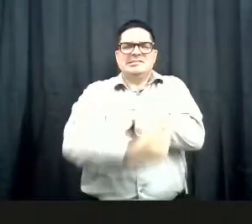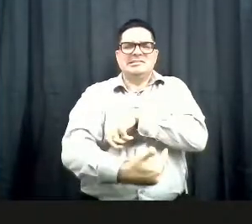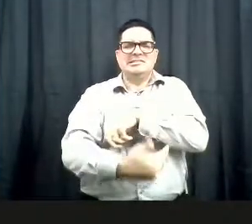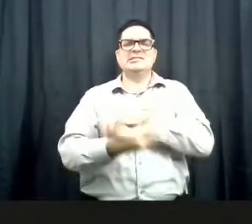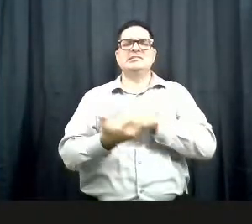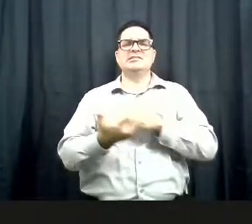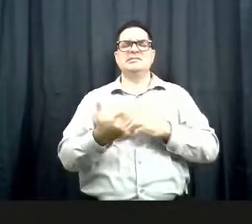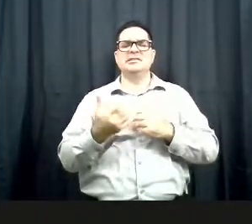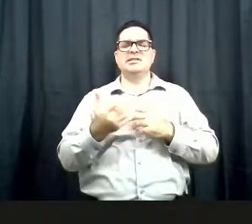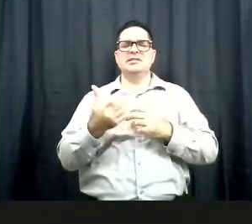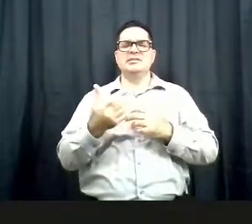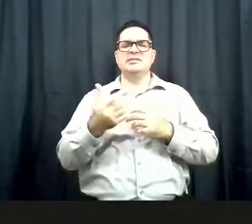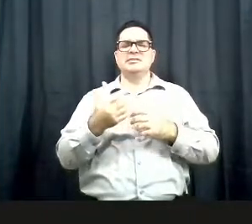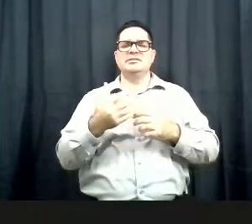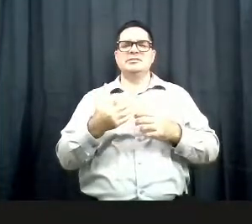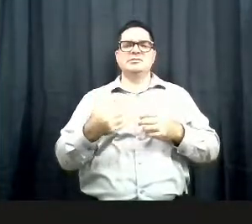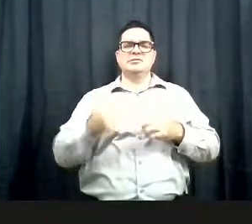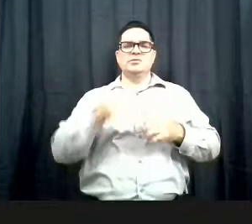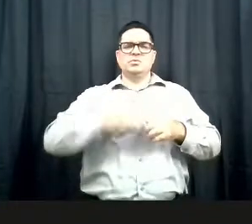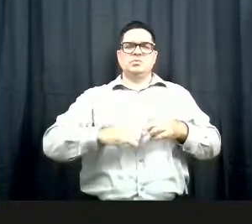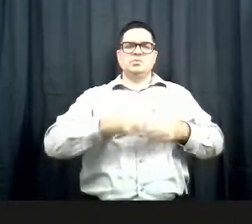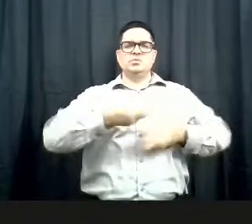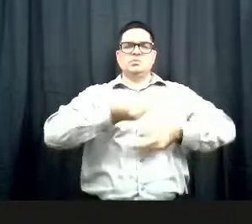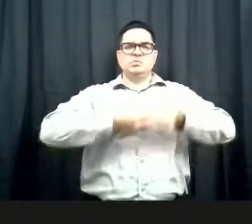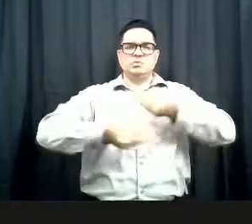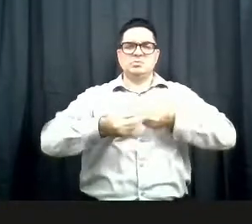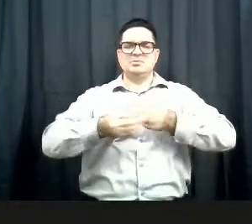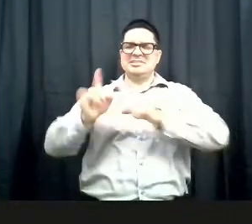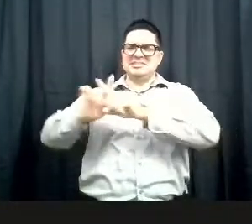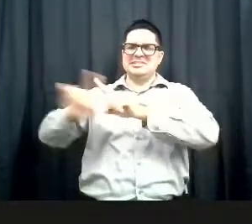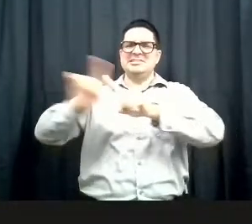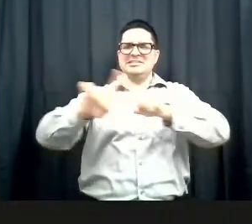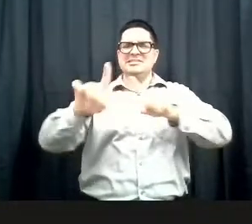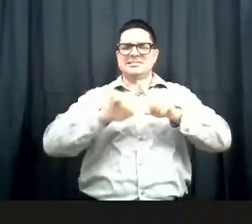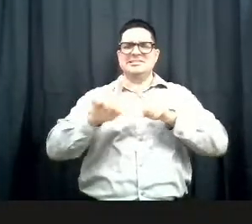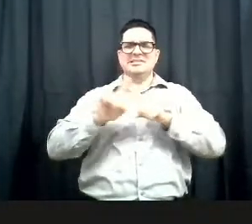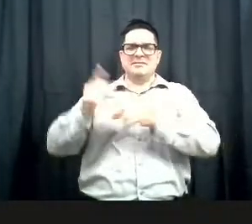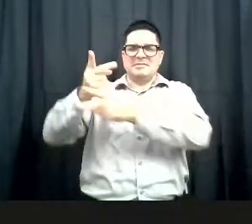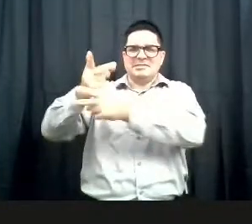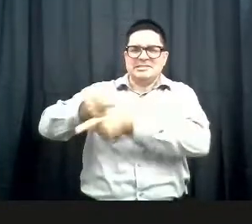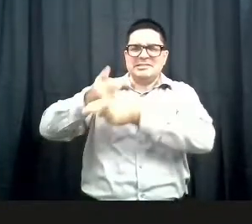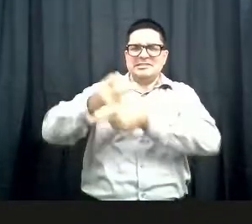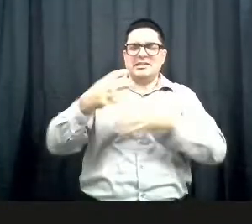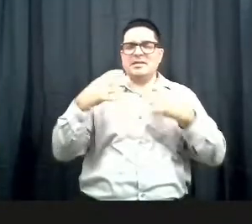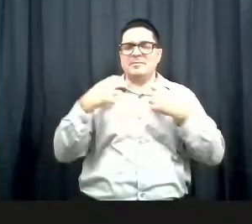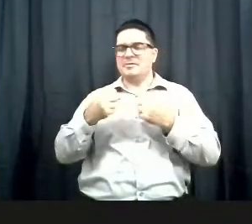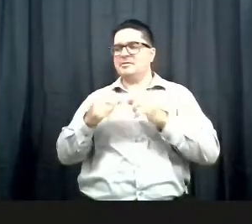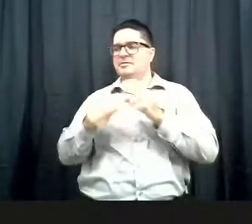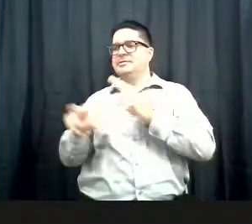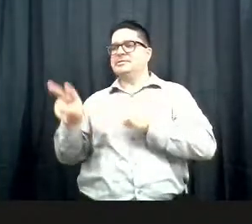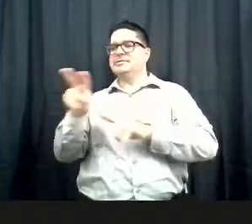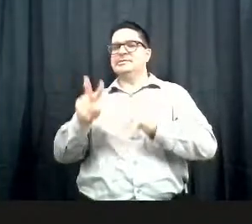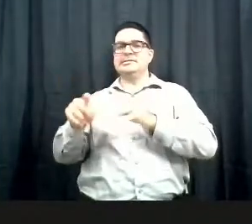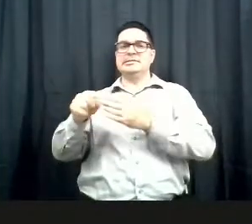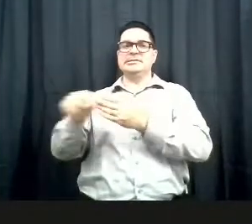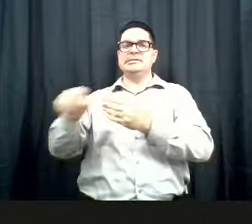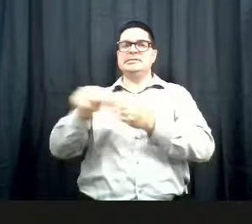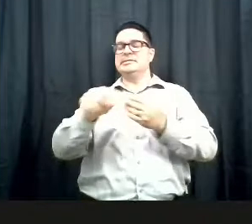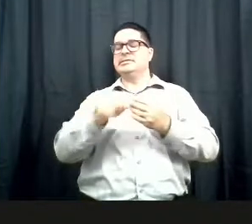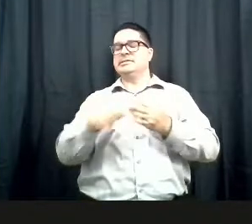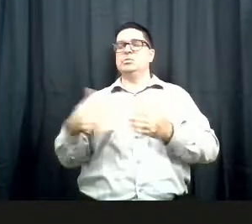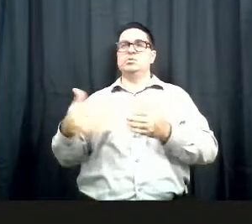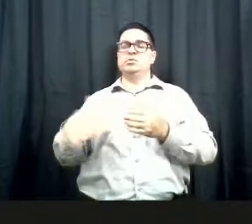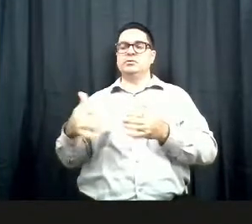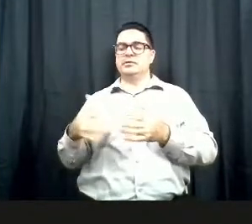think about it in the context of the poverty rates that we see in Puerto Rico. So I think that we really have to think about and